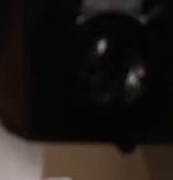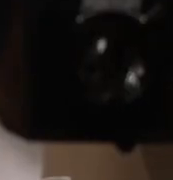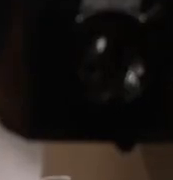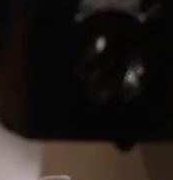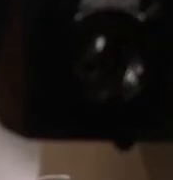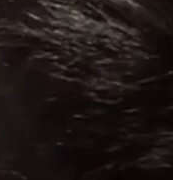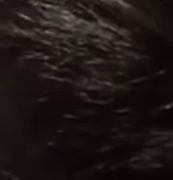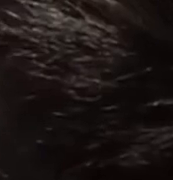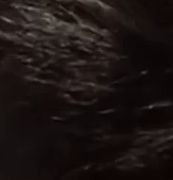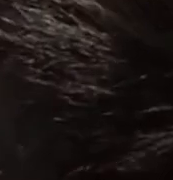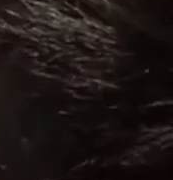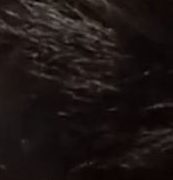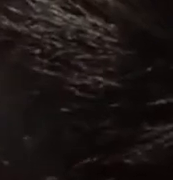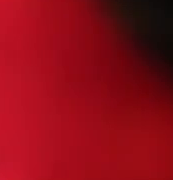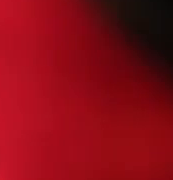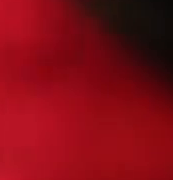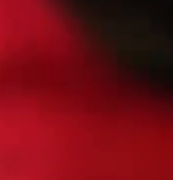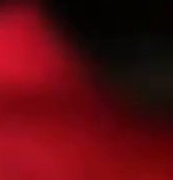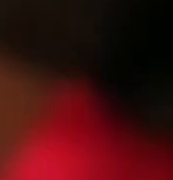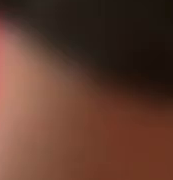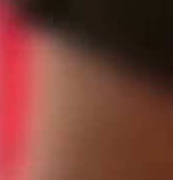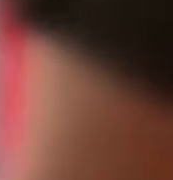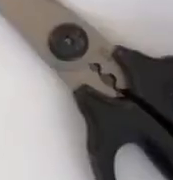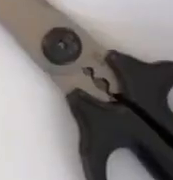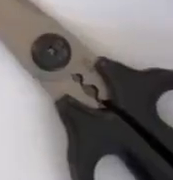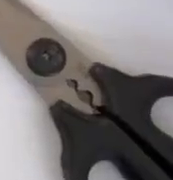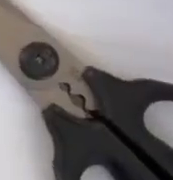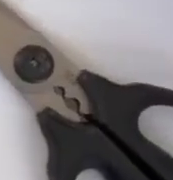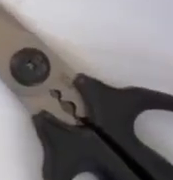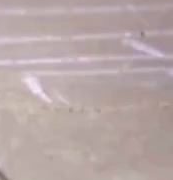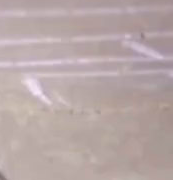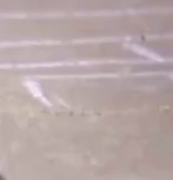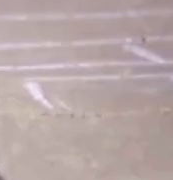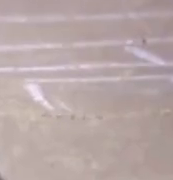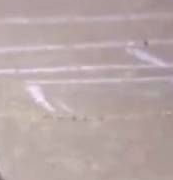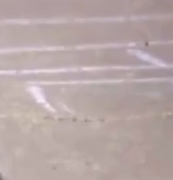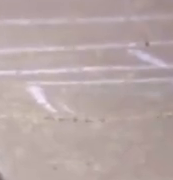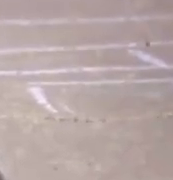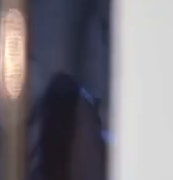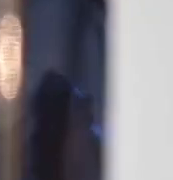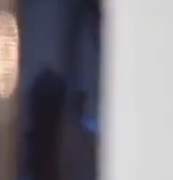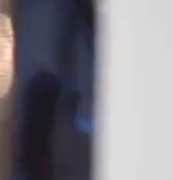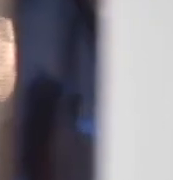For everyone who pulled together from a distance.